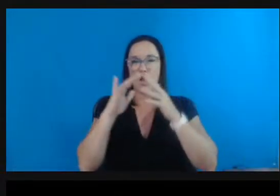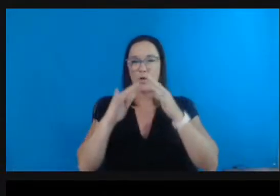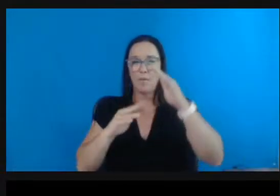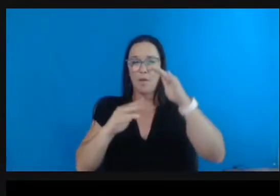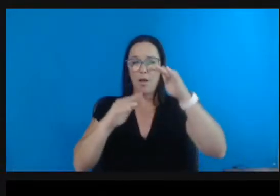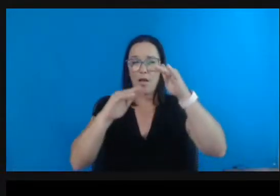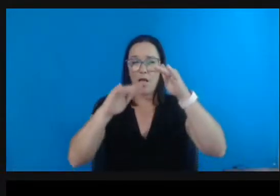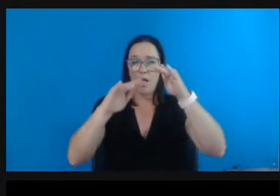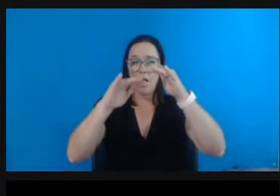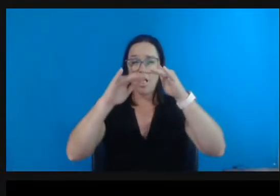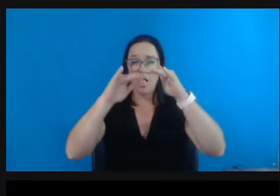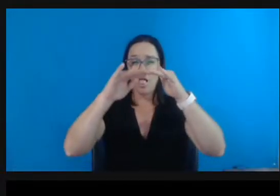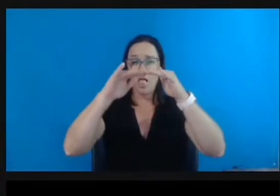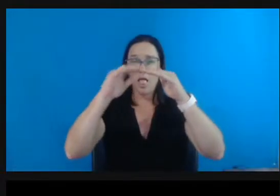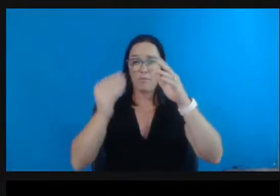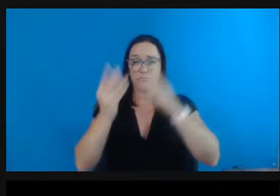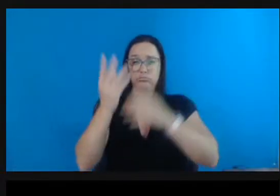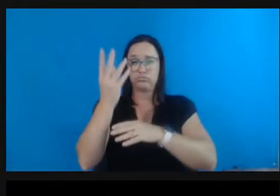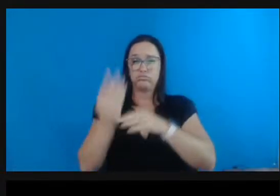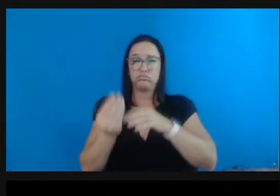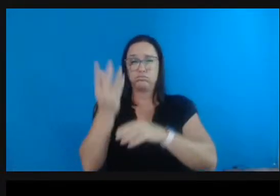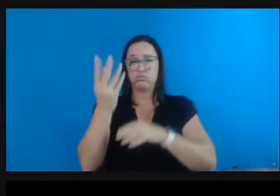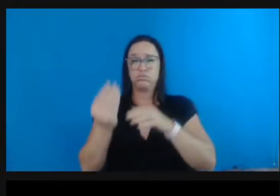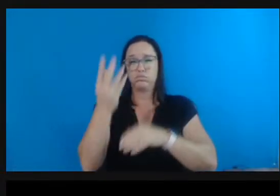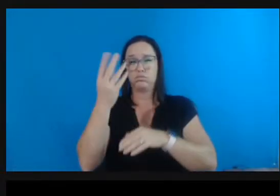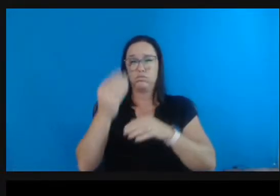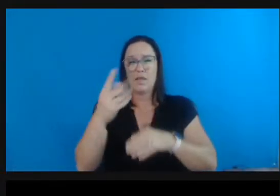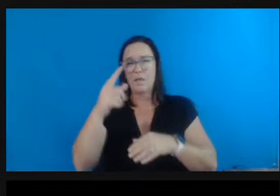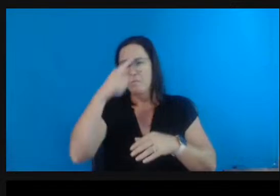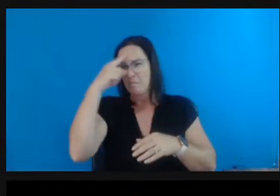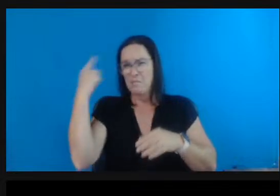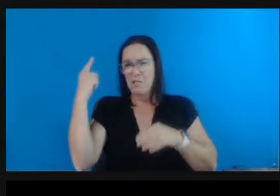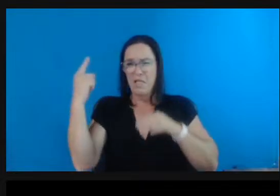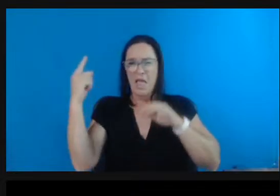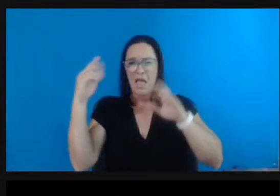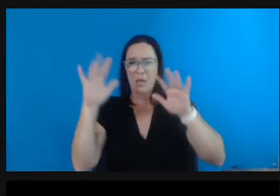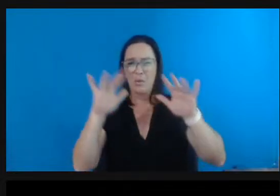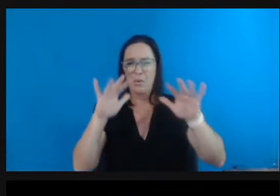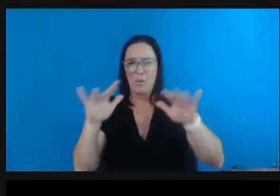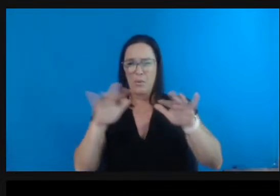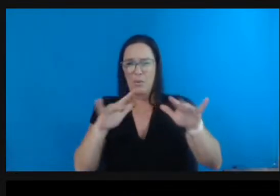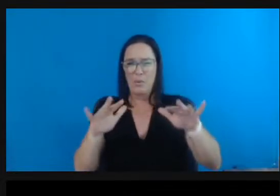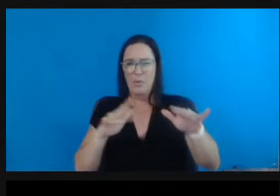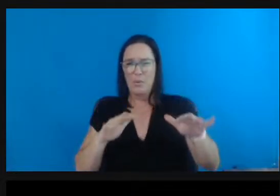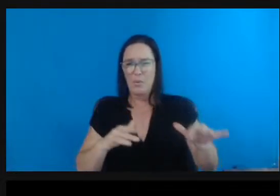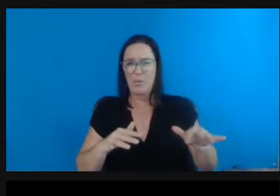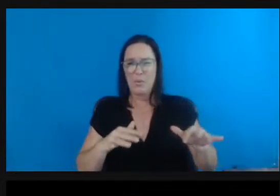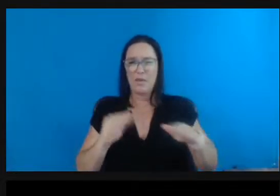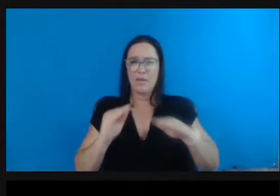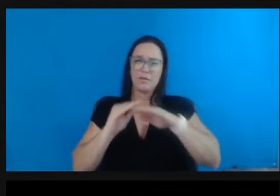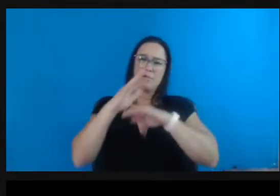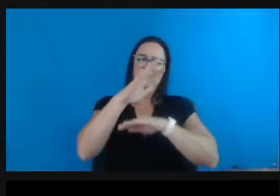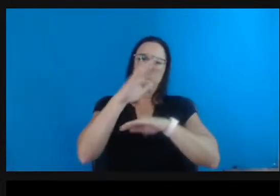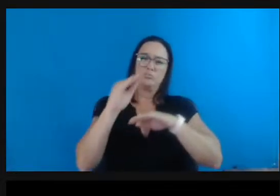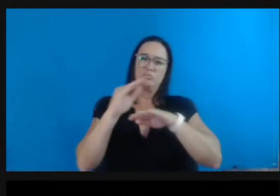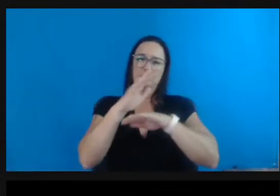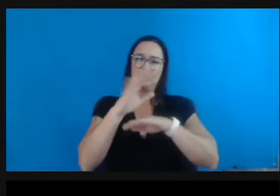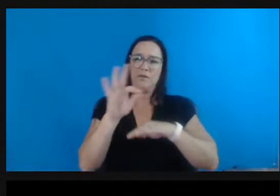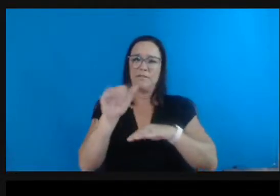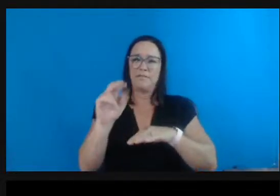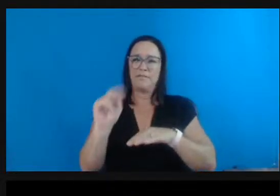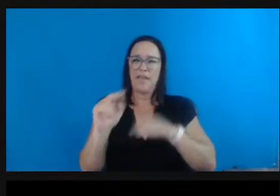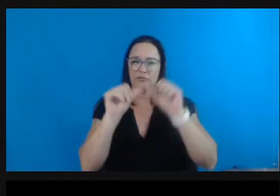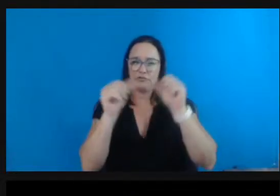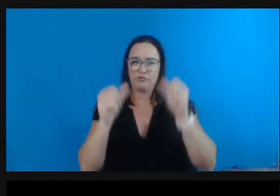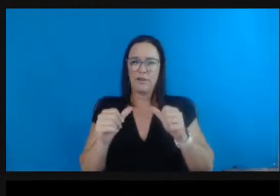crater rim. Now we see this shower of black tephra falling down, and you see it inclined, fan-shaped. This V there. Look at all